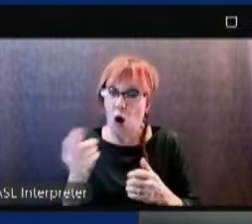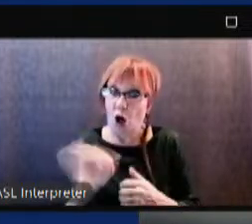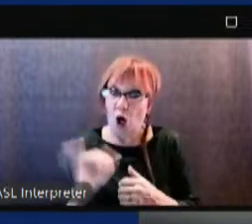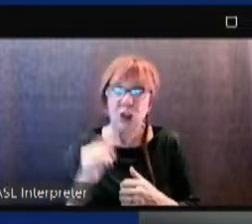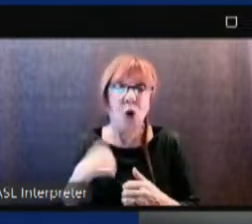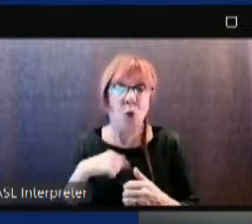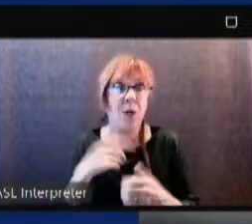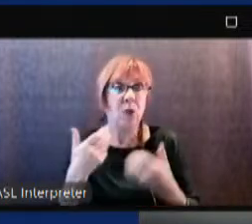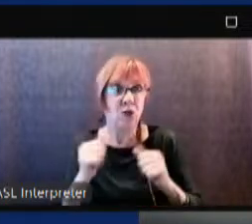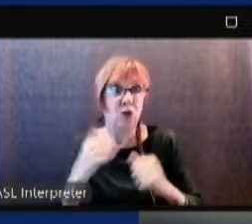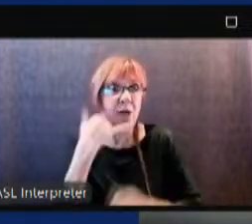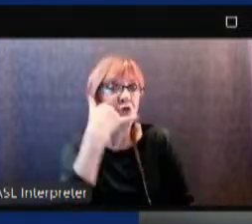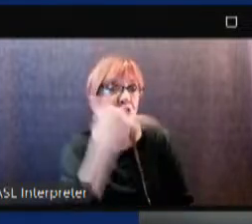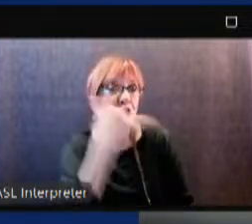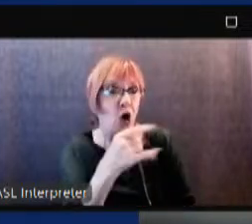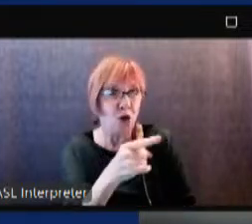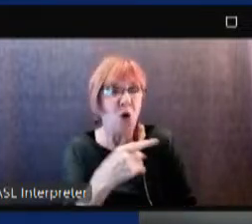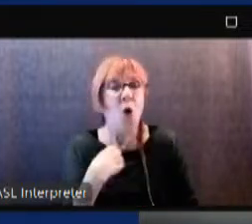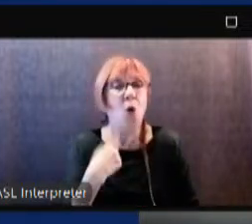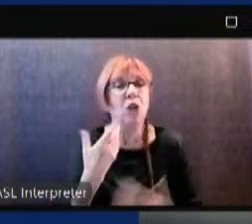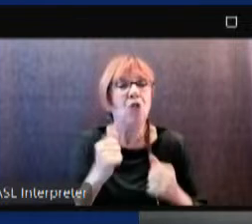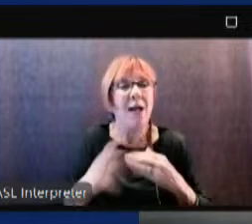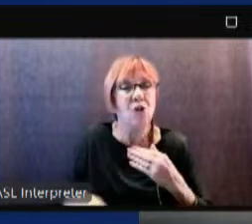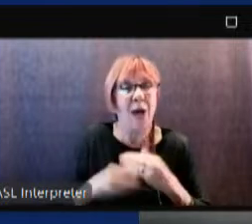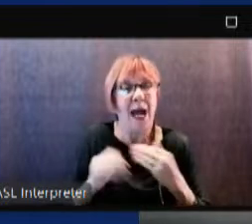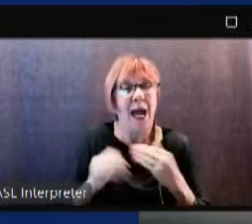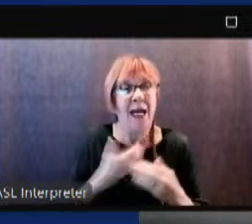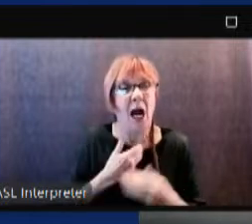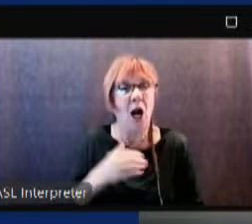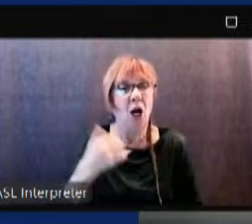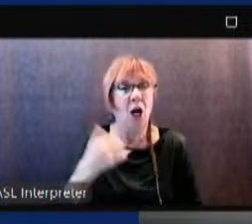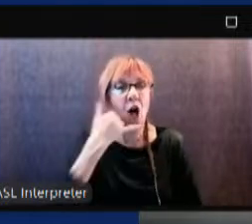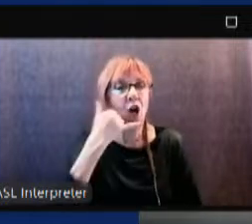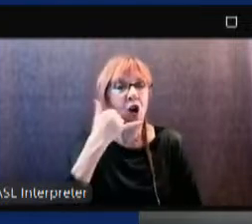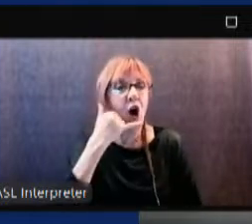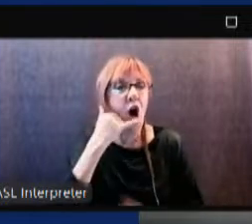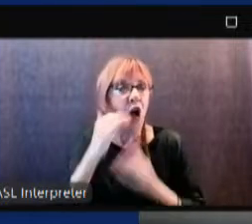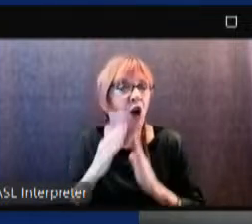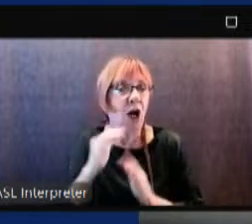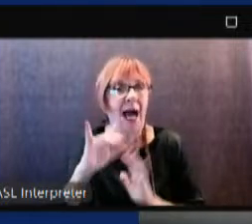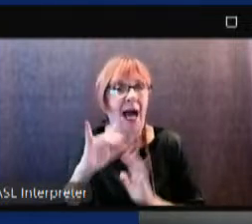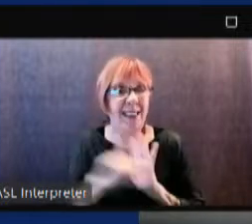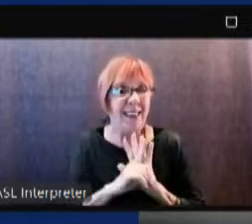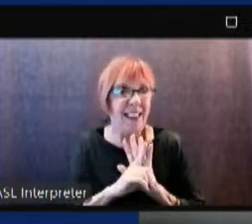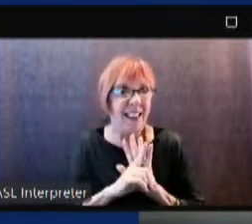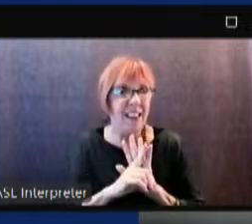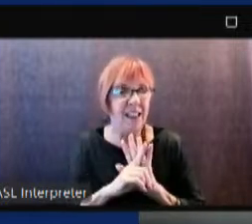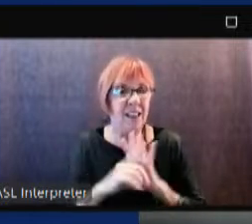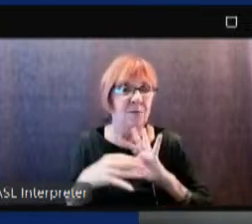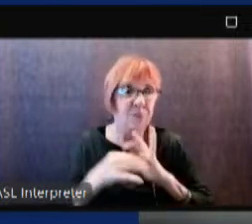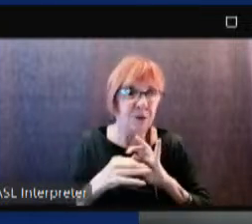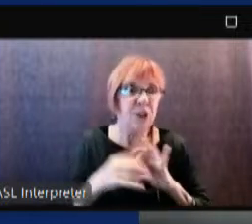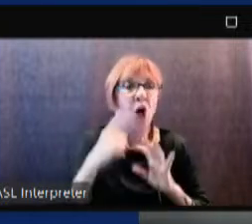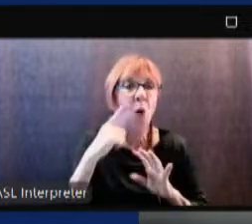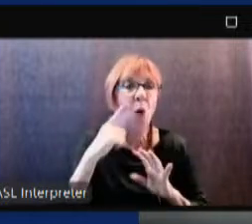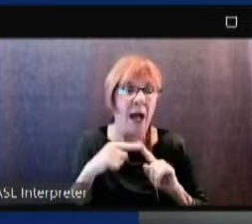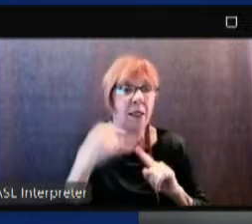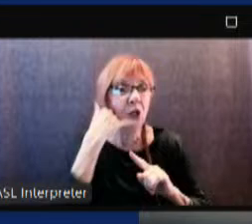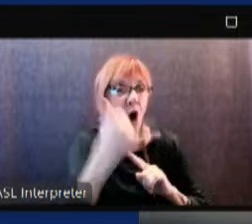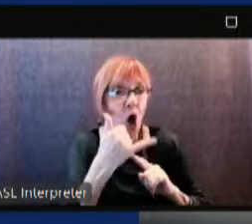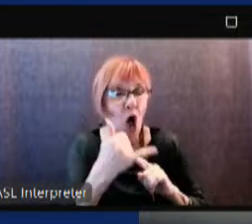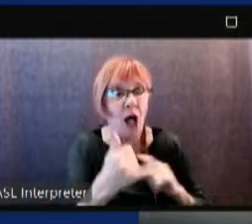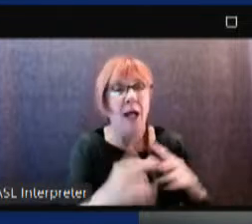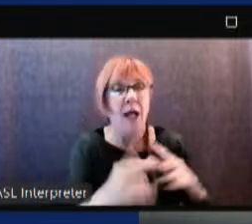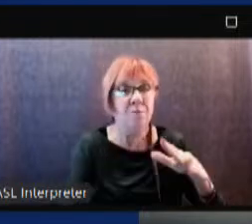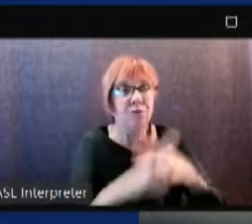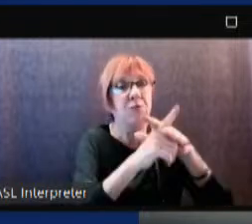on the calls, but our rhythm is if we can't get a hold of you, we're going to try within the next 48 to 72 hours to see if we can